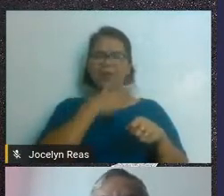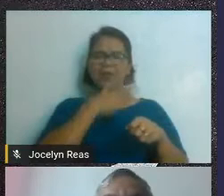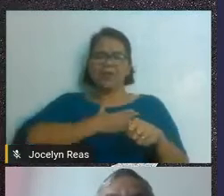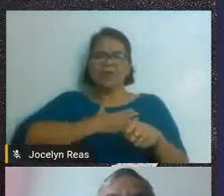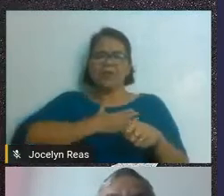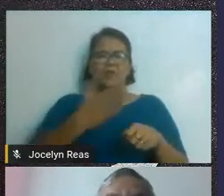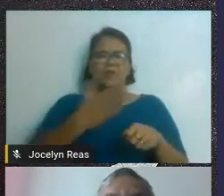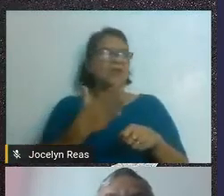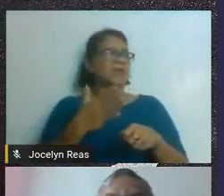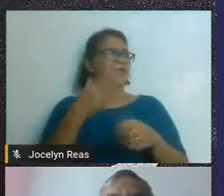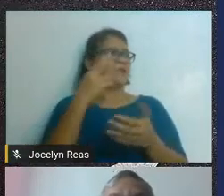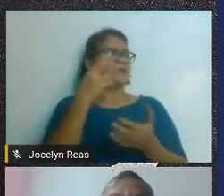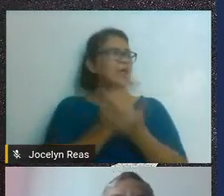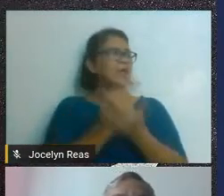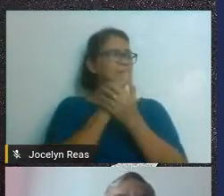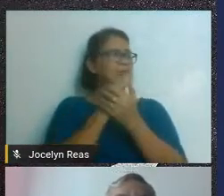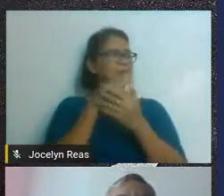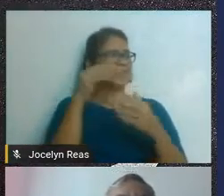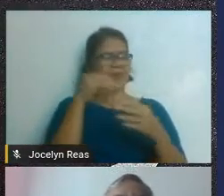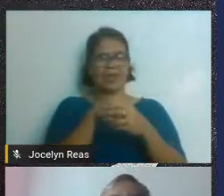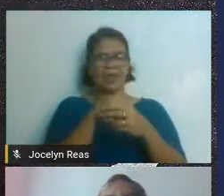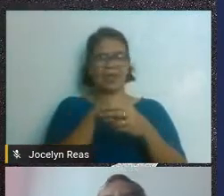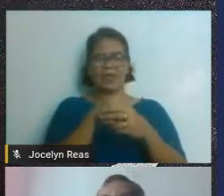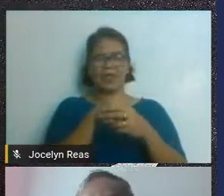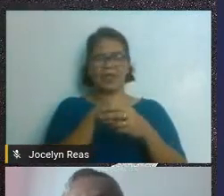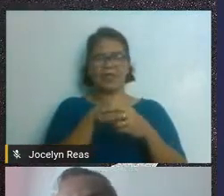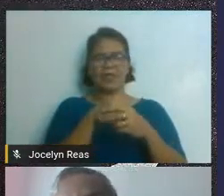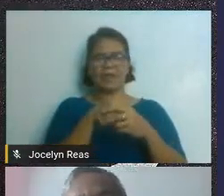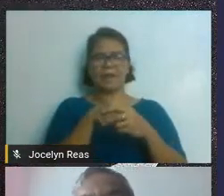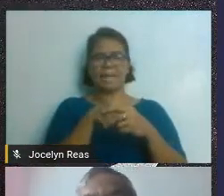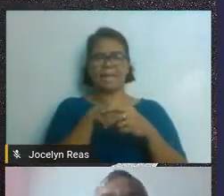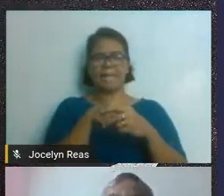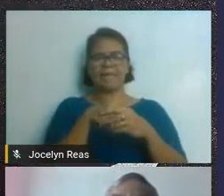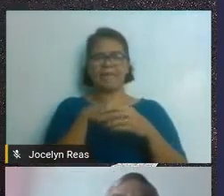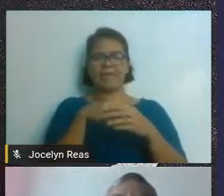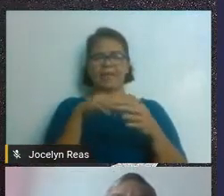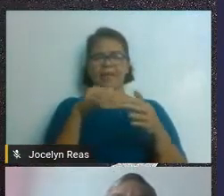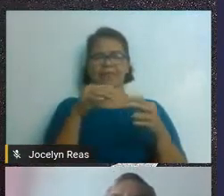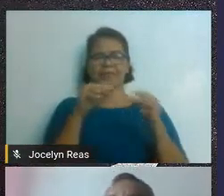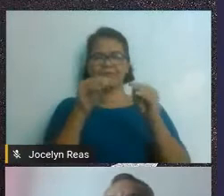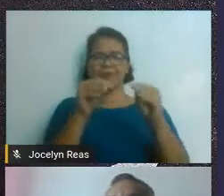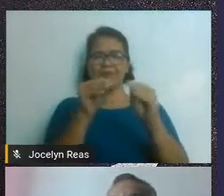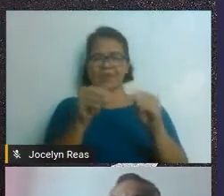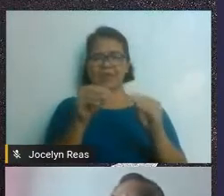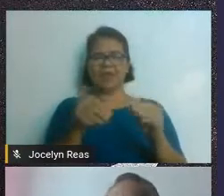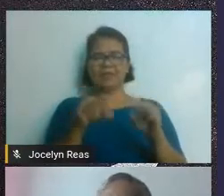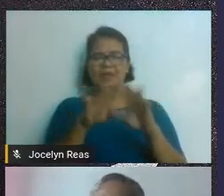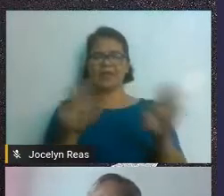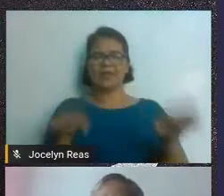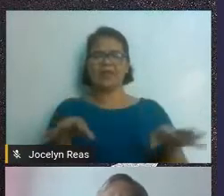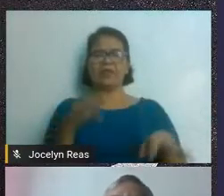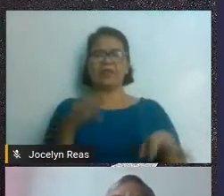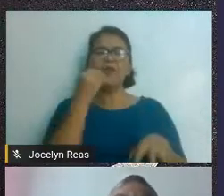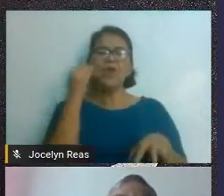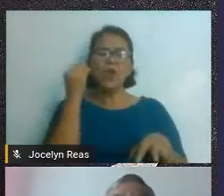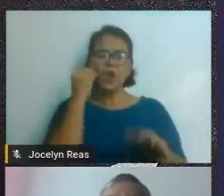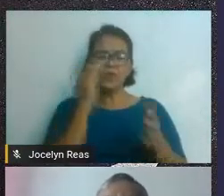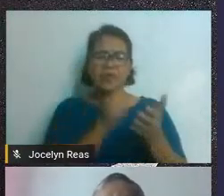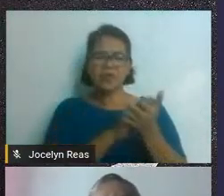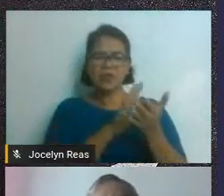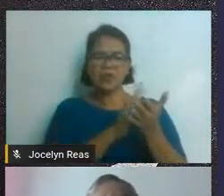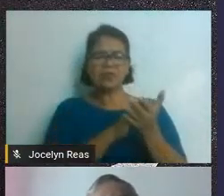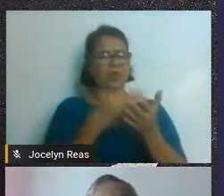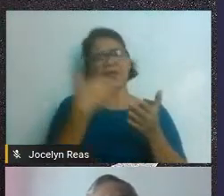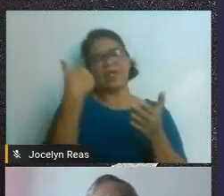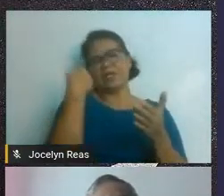mag-supervise ng mga inaaral ng mga anak nila. Tapos kung homeschooling, ito, sabi ko, these requirements are not yet final, mga